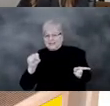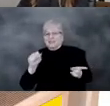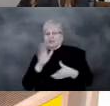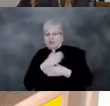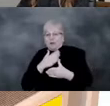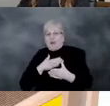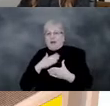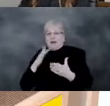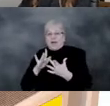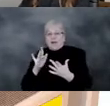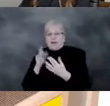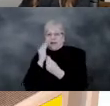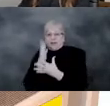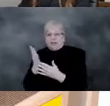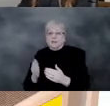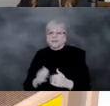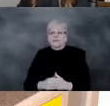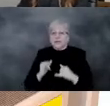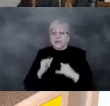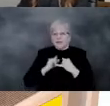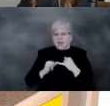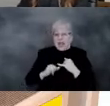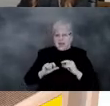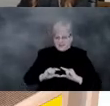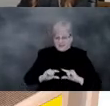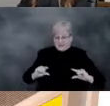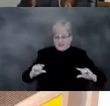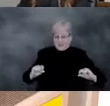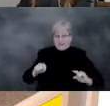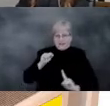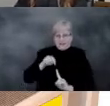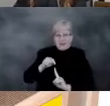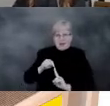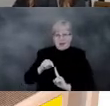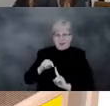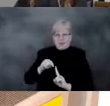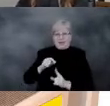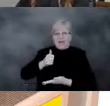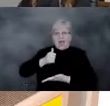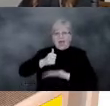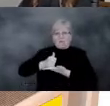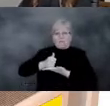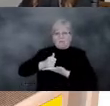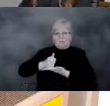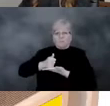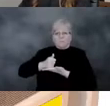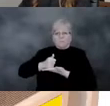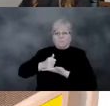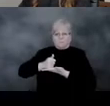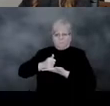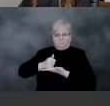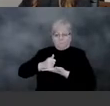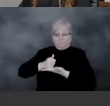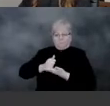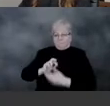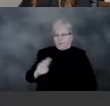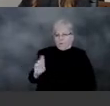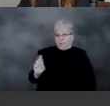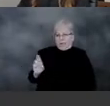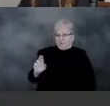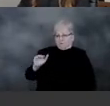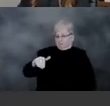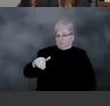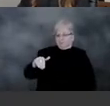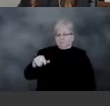last icon in the bottom toolbar that we'll look at right now is the help icon. This is also on the right hand side of the toolbar.